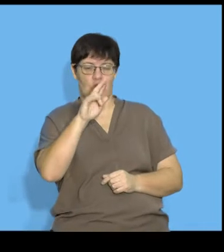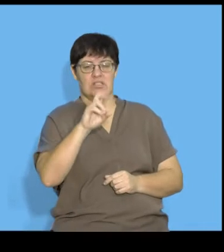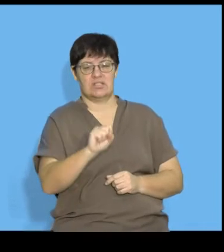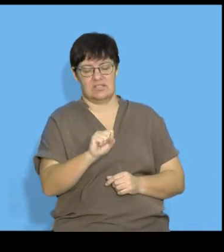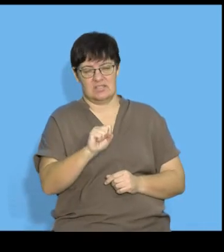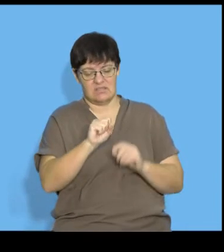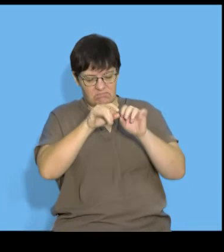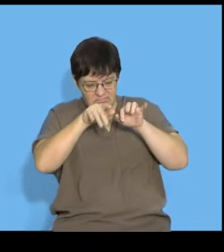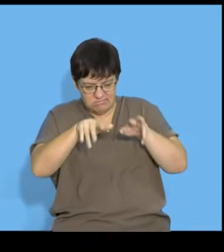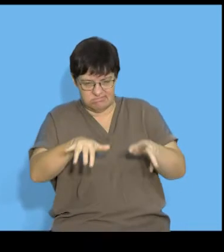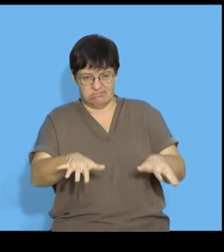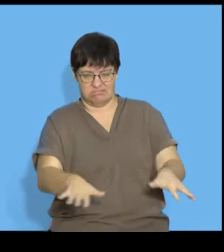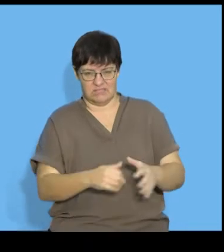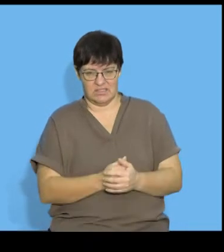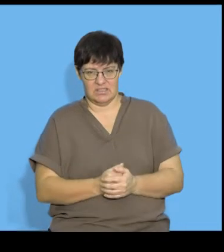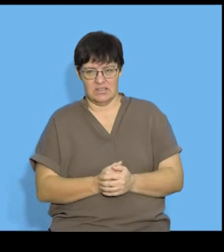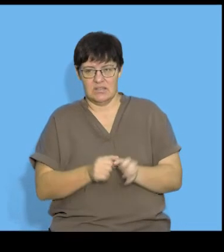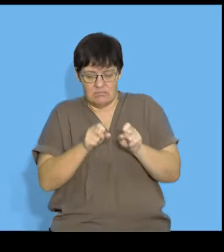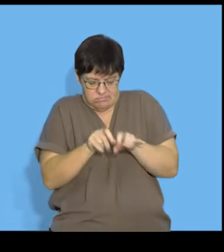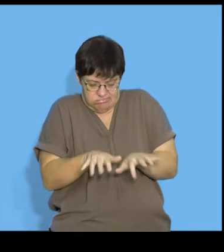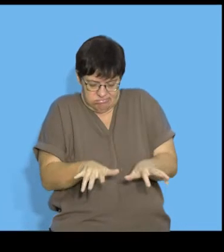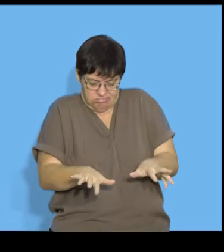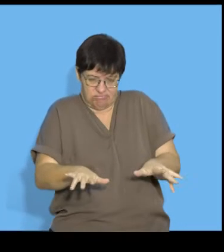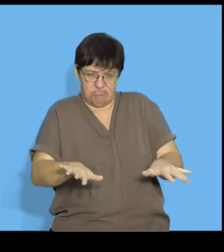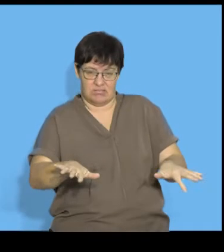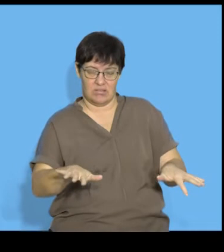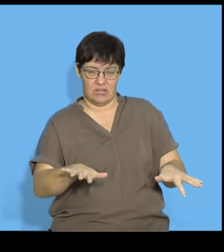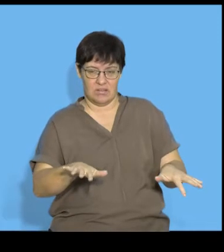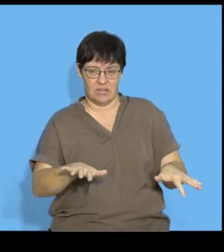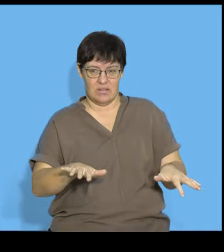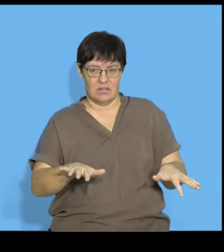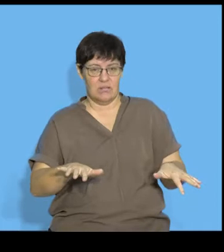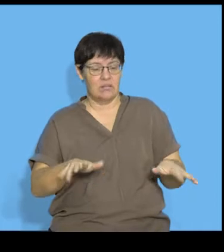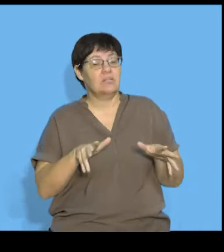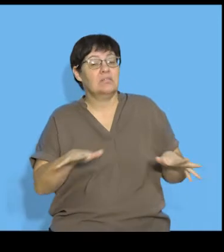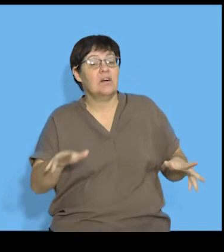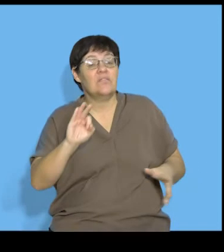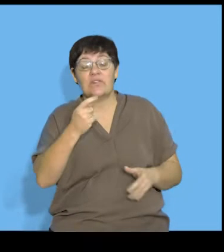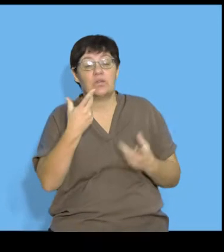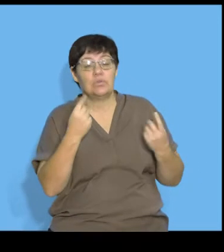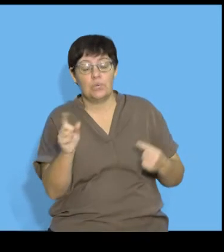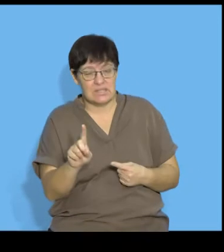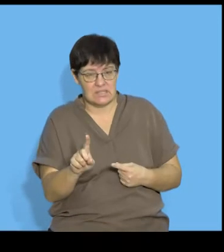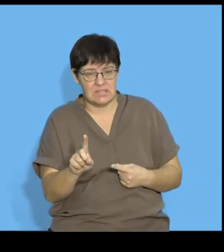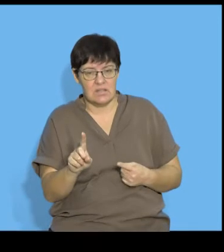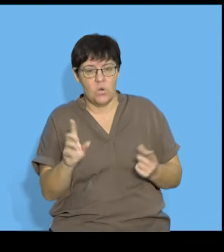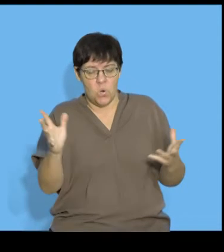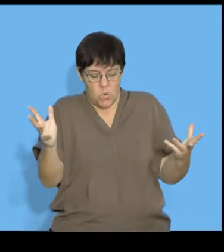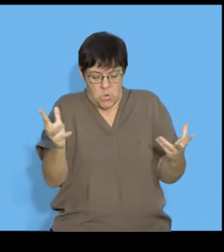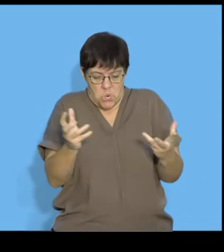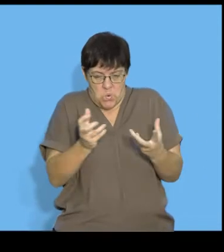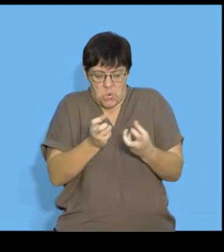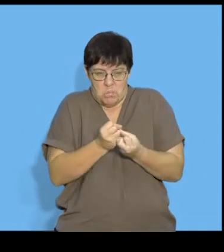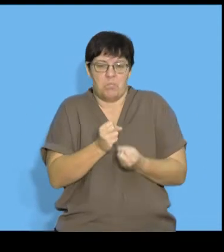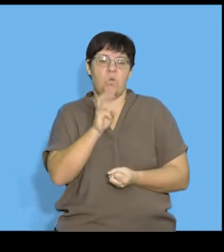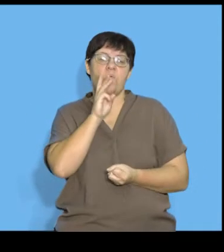As soon as you put threads out all over the show, what are those fungi going to do? They're going to absorb water, and they're going